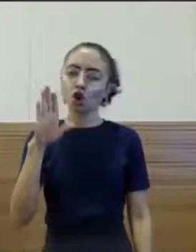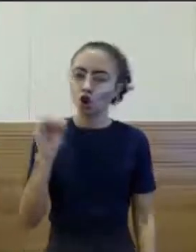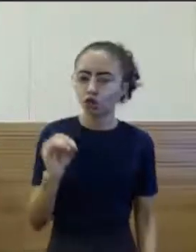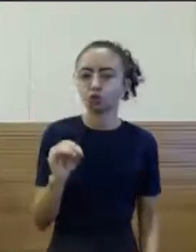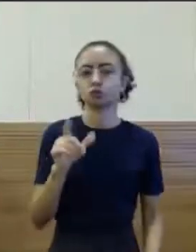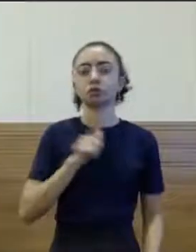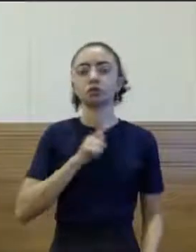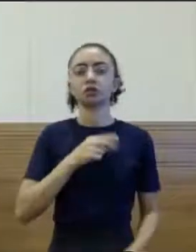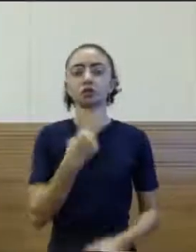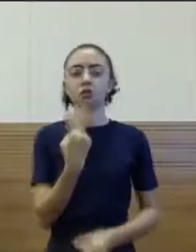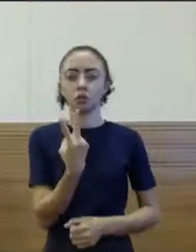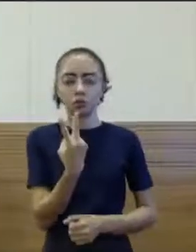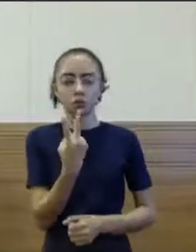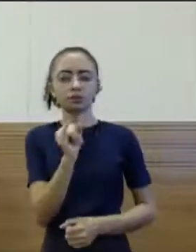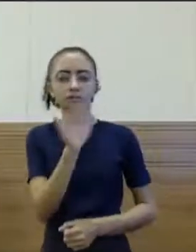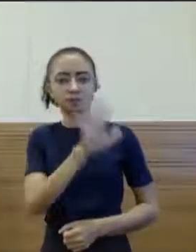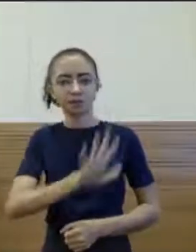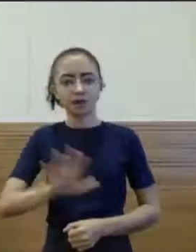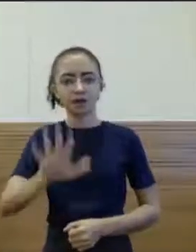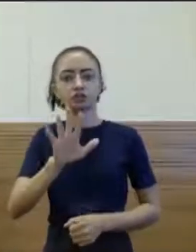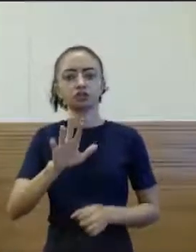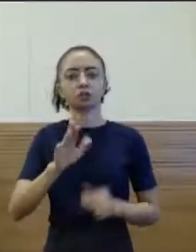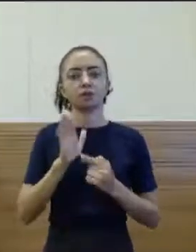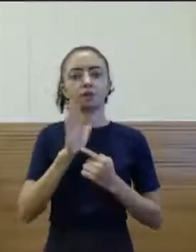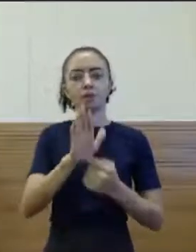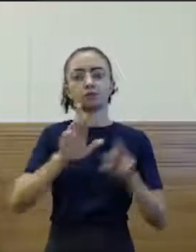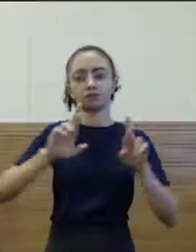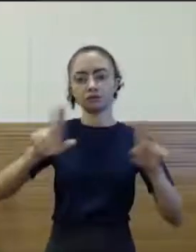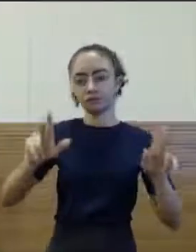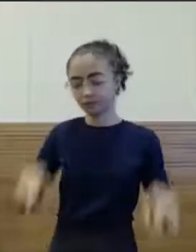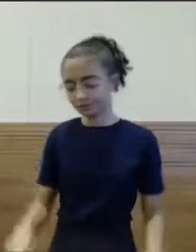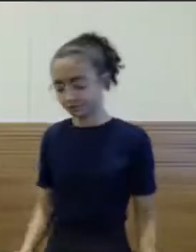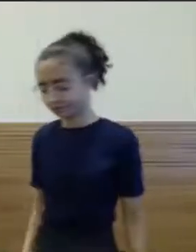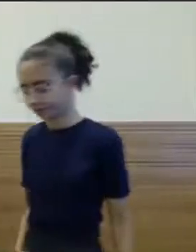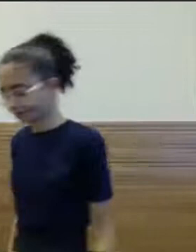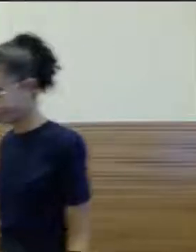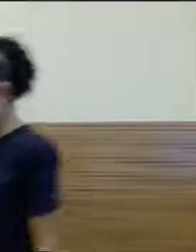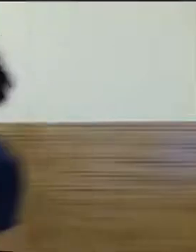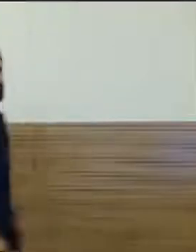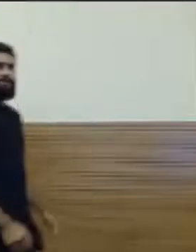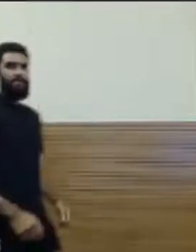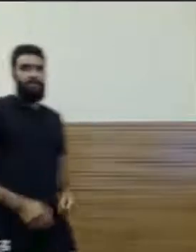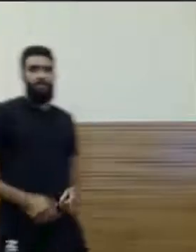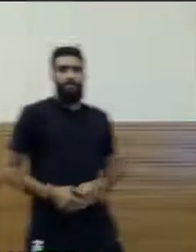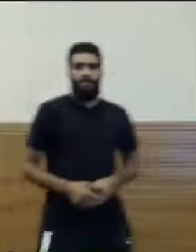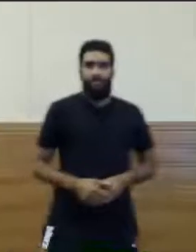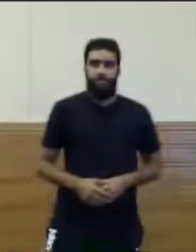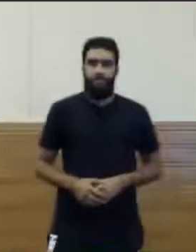updated, and we can see the two icons that have these great differences.